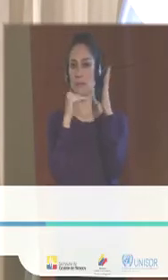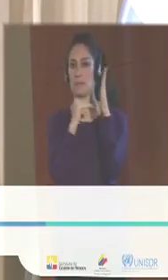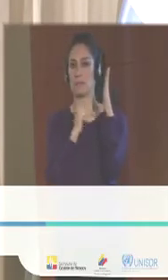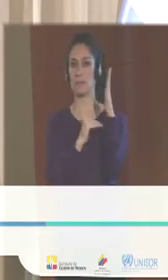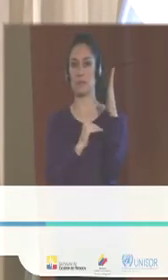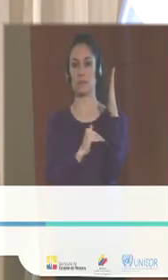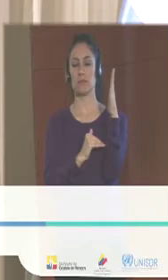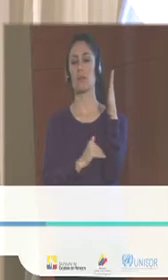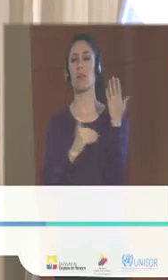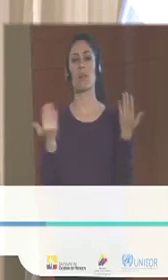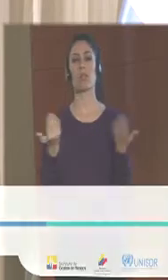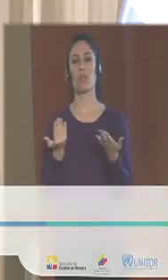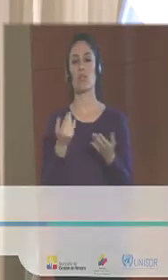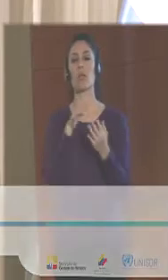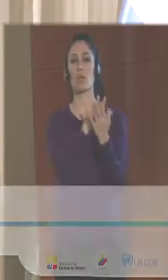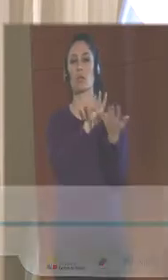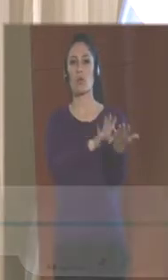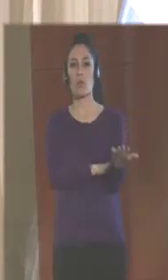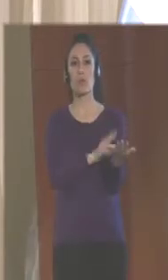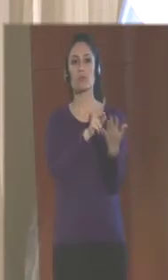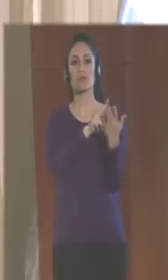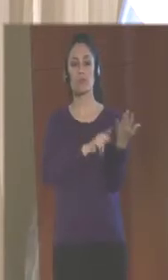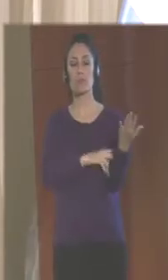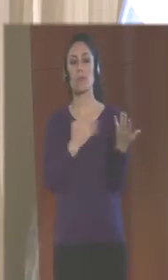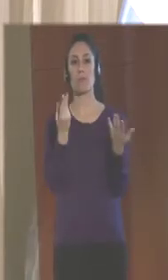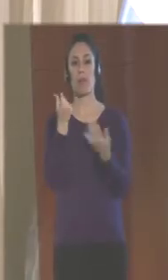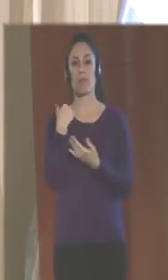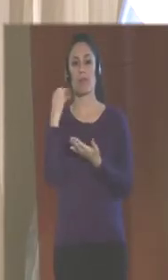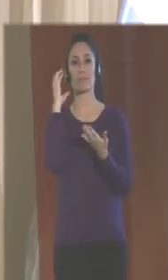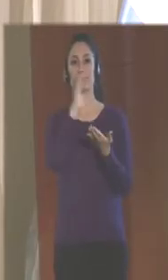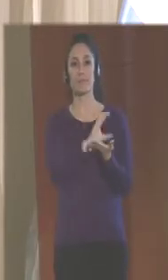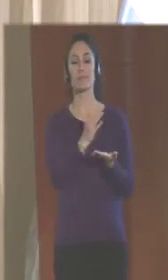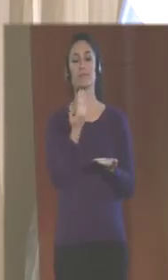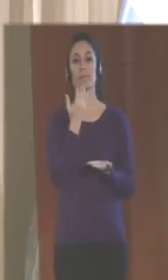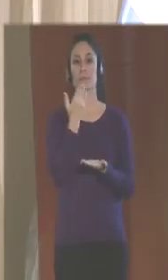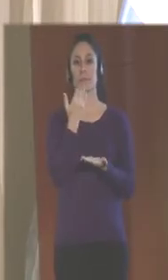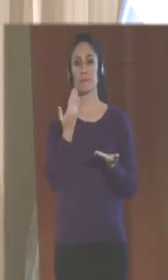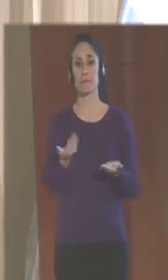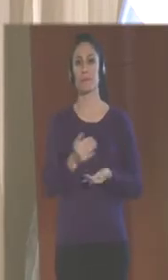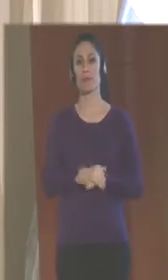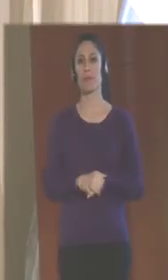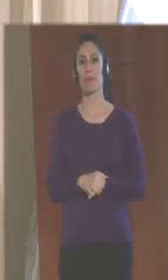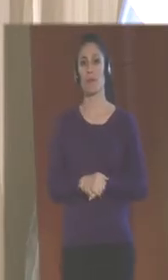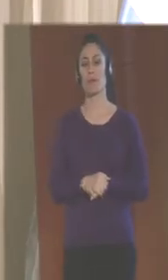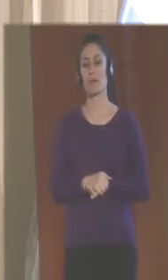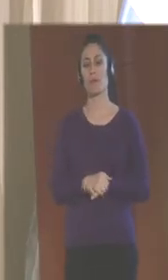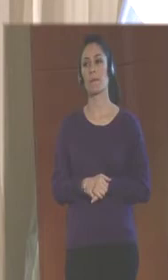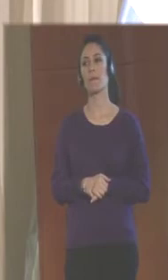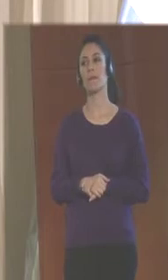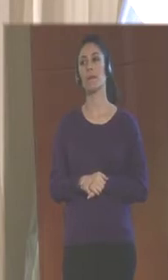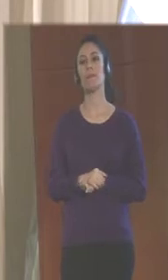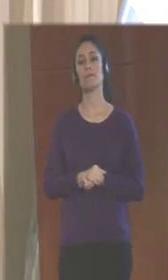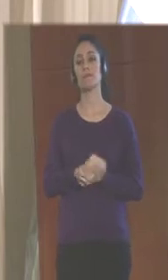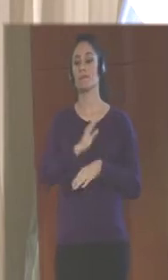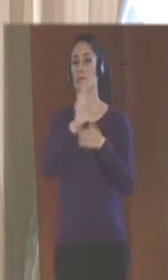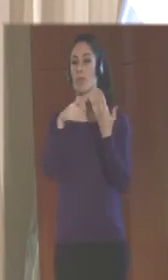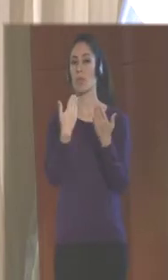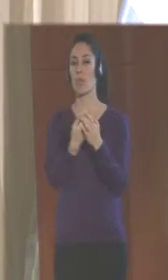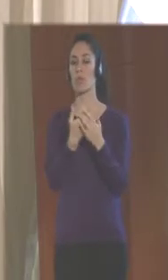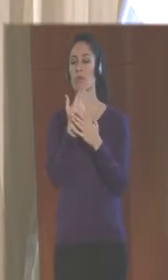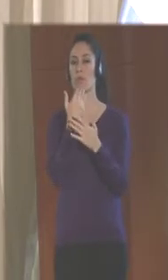guidelines, very specific ones that have for any kinds of projects. We're discussing investment projects,